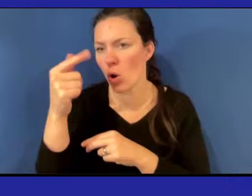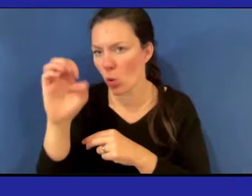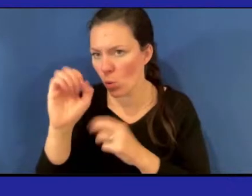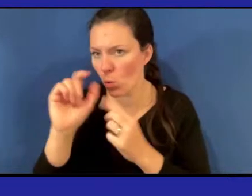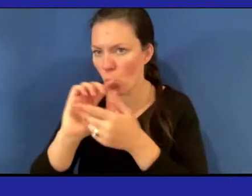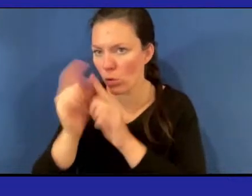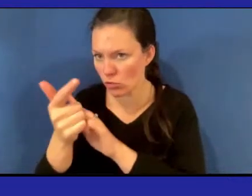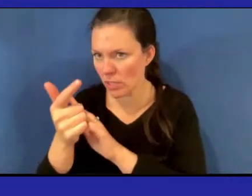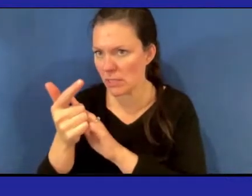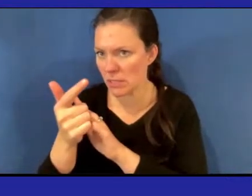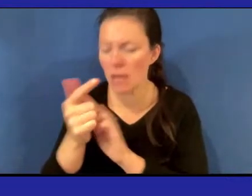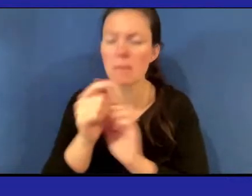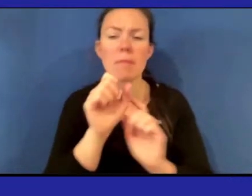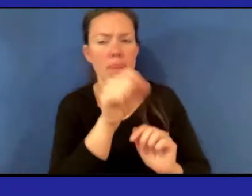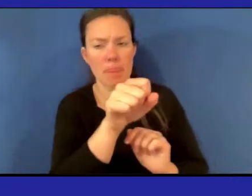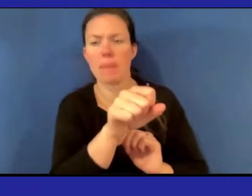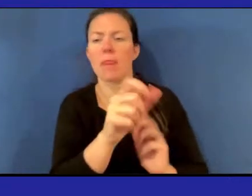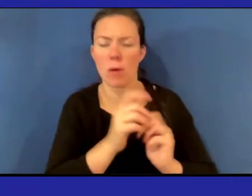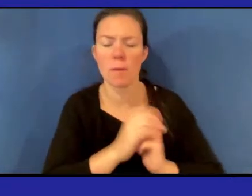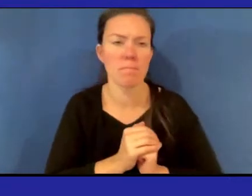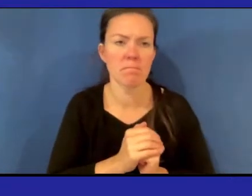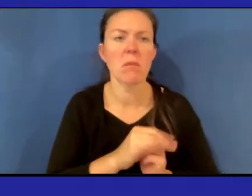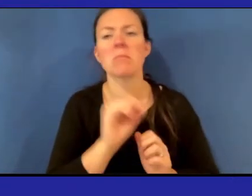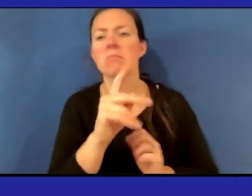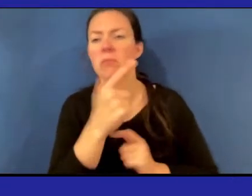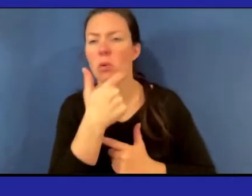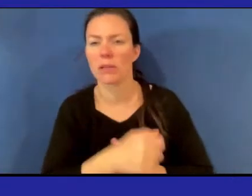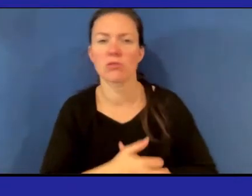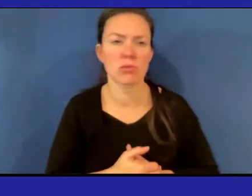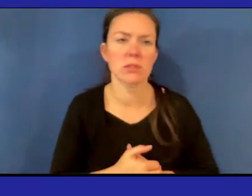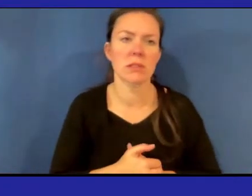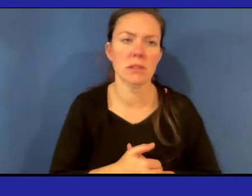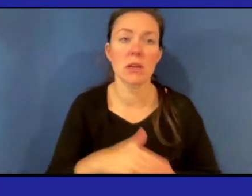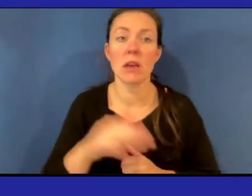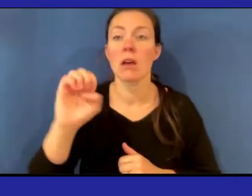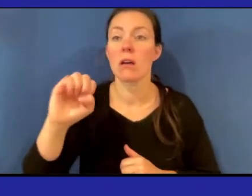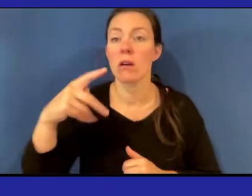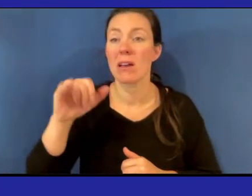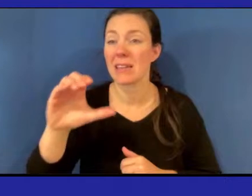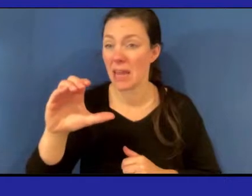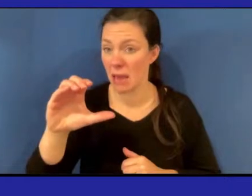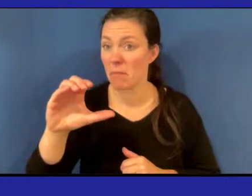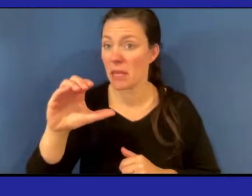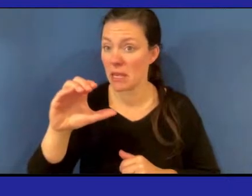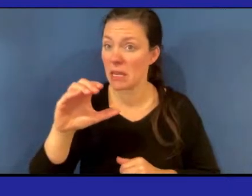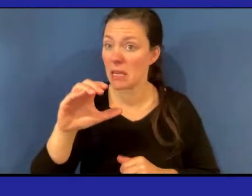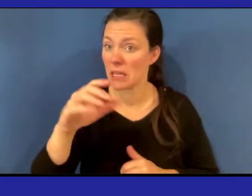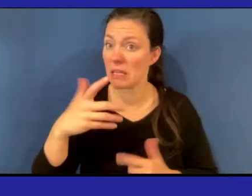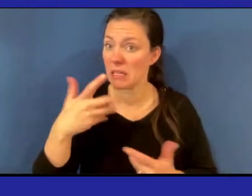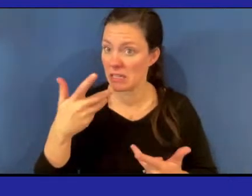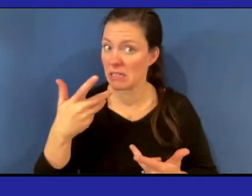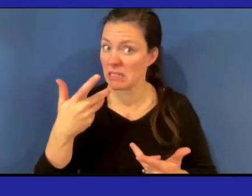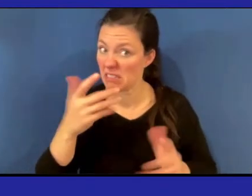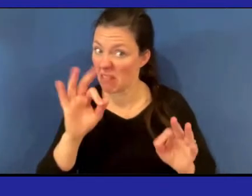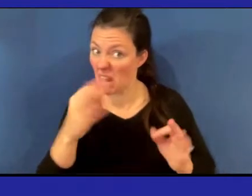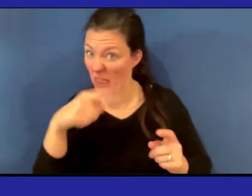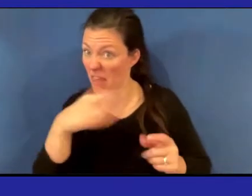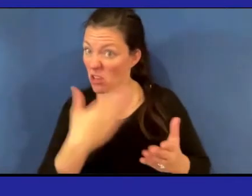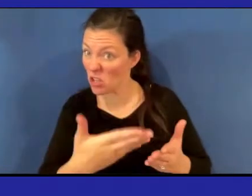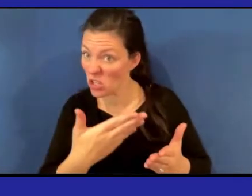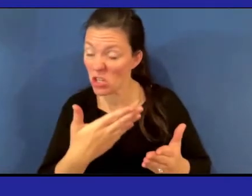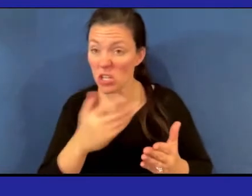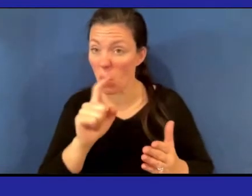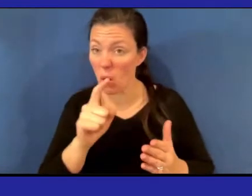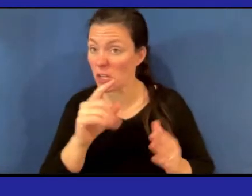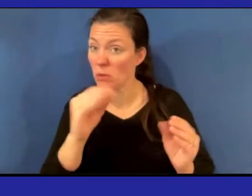a system problem. Okay, interesting, we still have, and Epic is engaged in, like, they're good, or do they need like more push? I